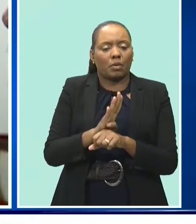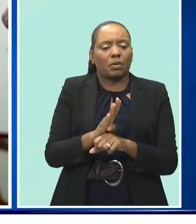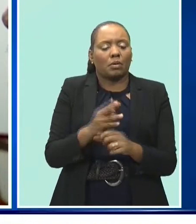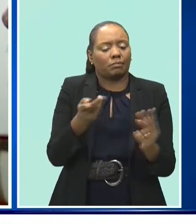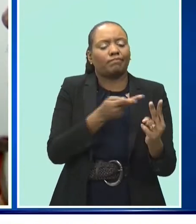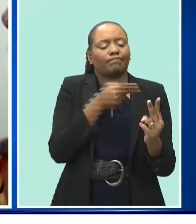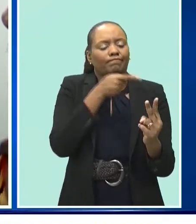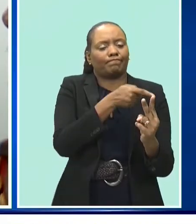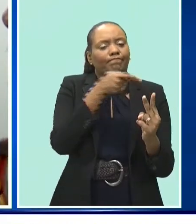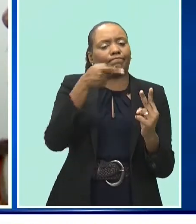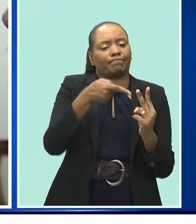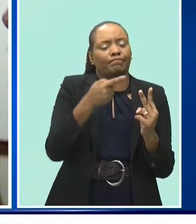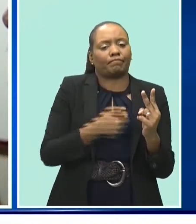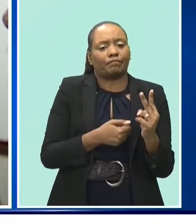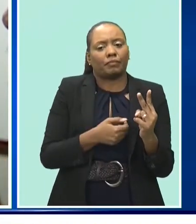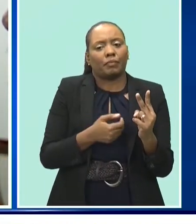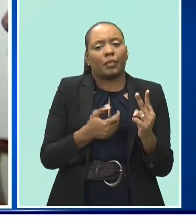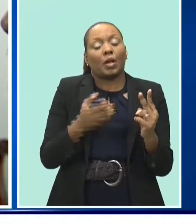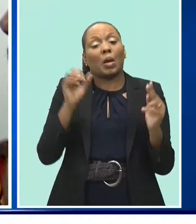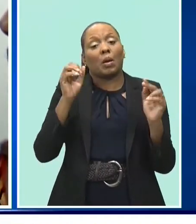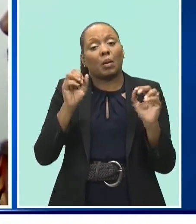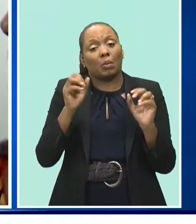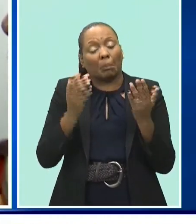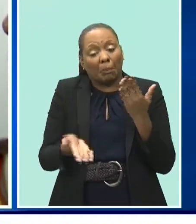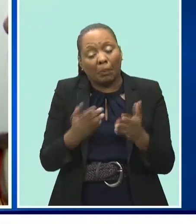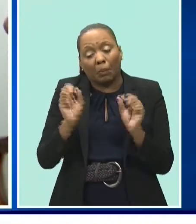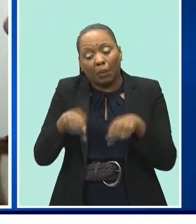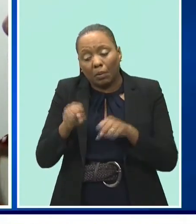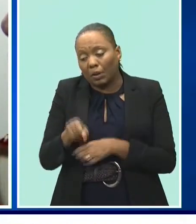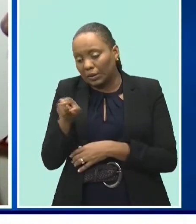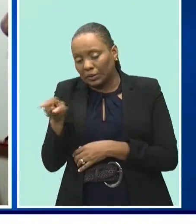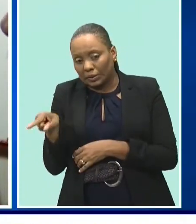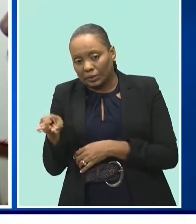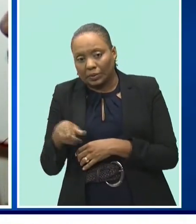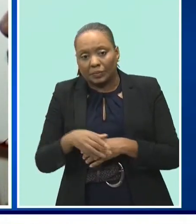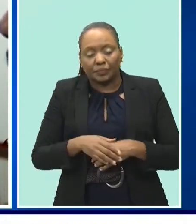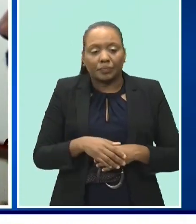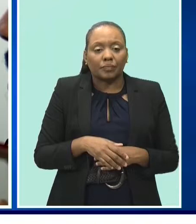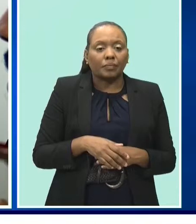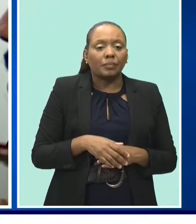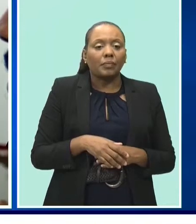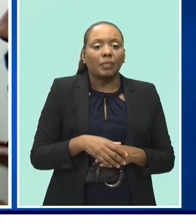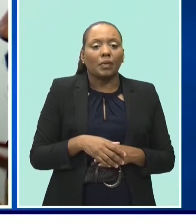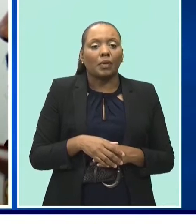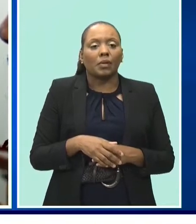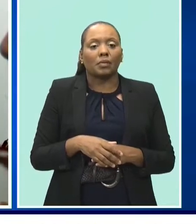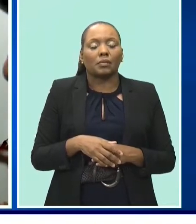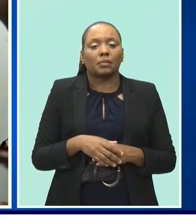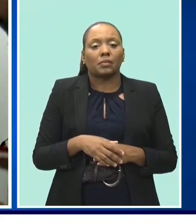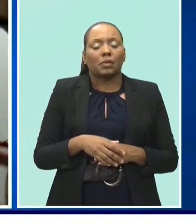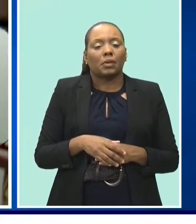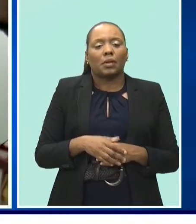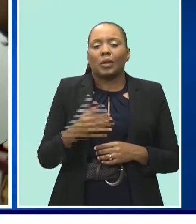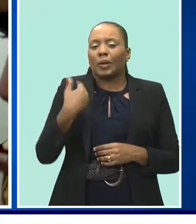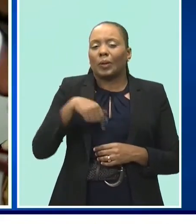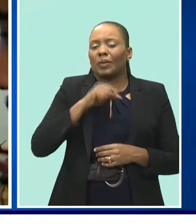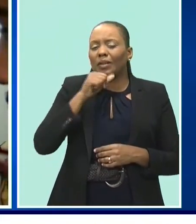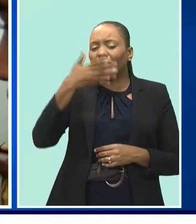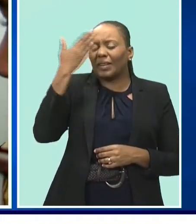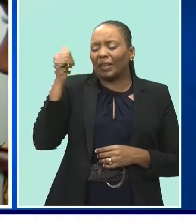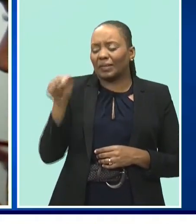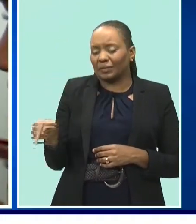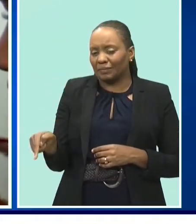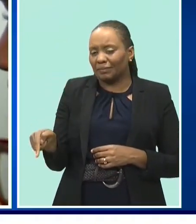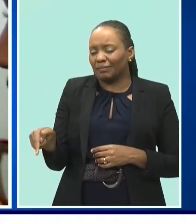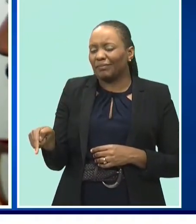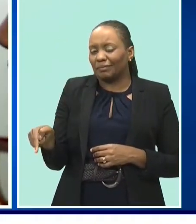behind, maybe a possibility for ports in charge or ports Ferdinand. But it's not that we haven't forgotten them. If as